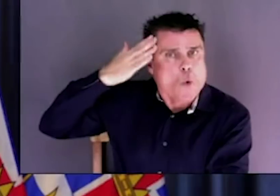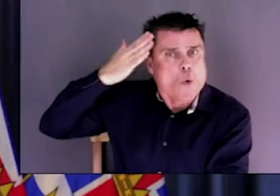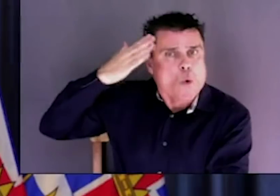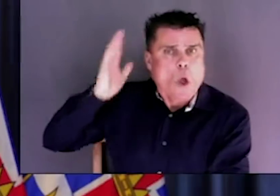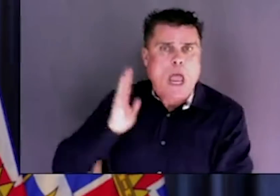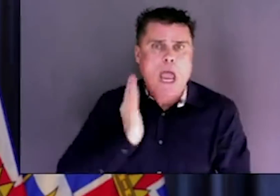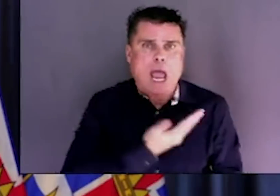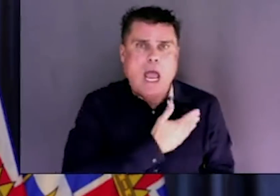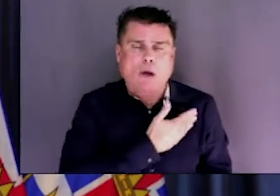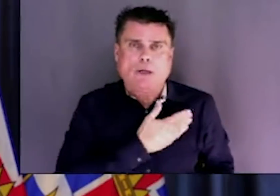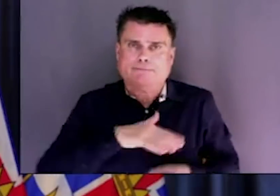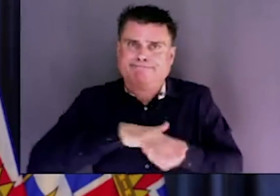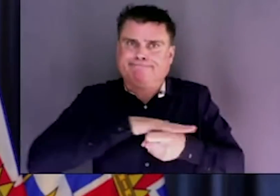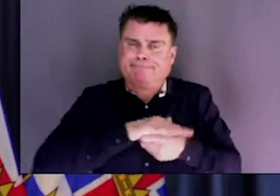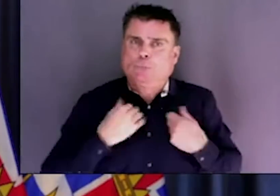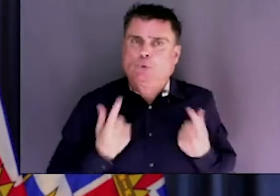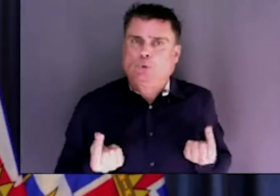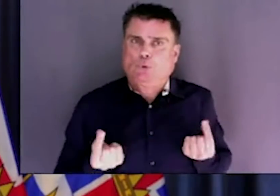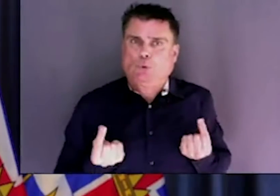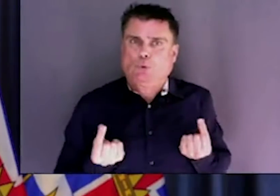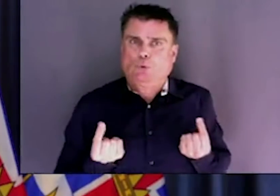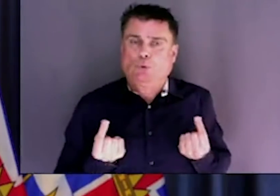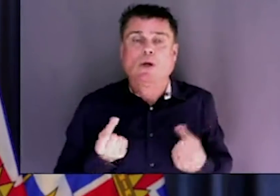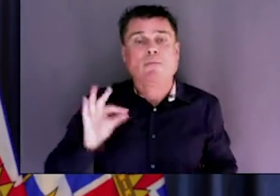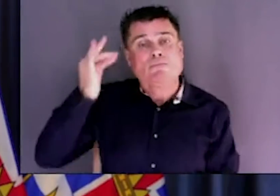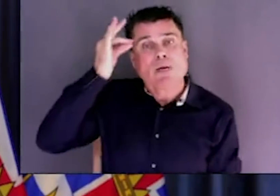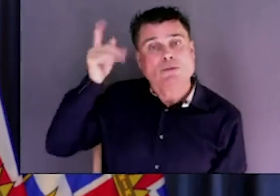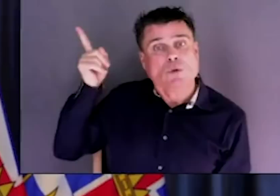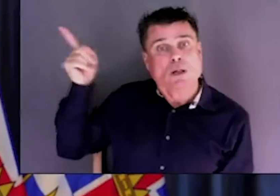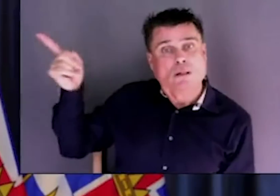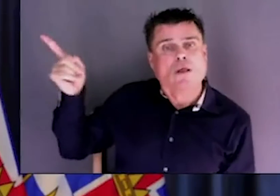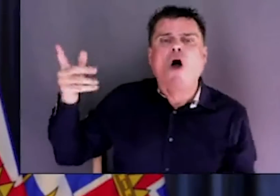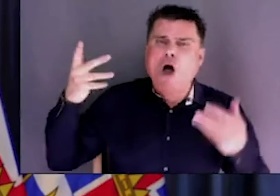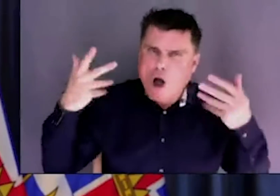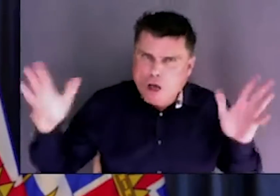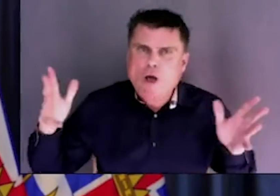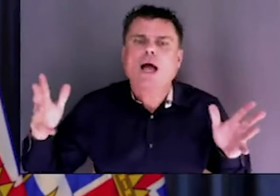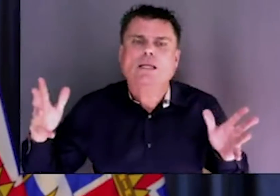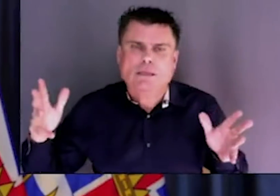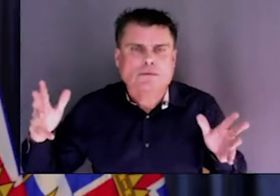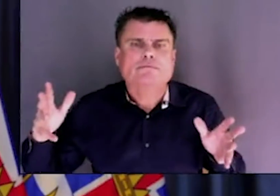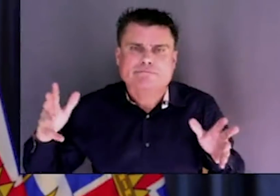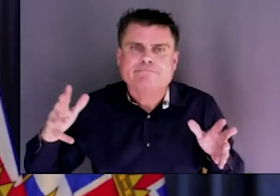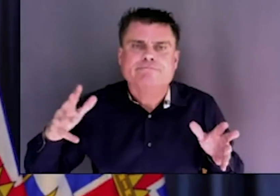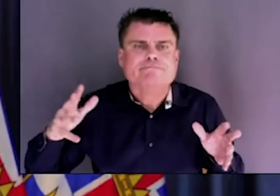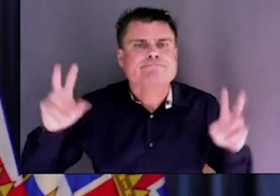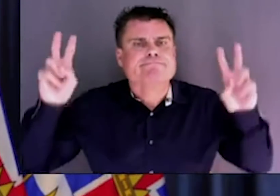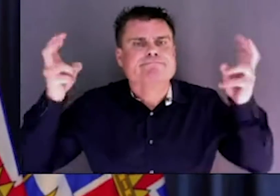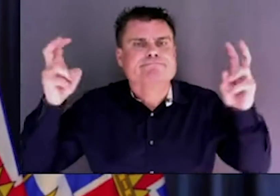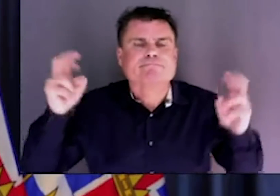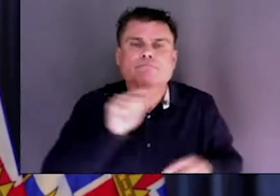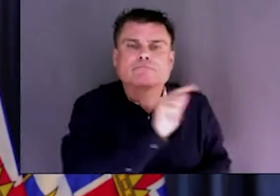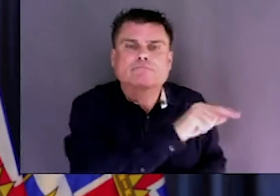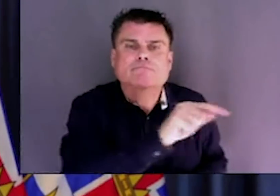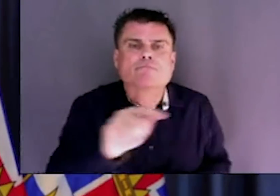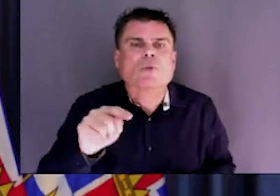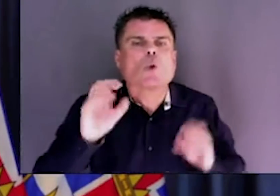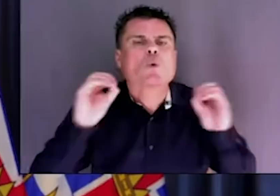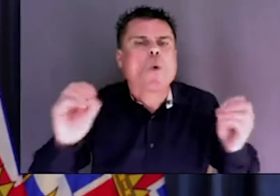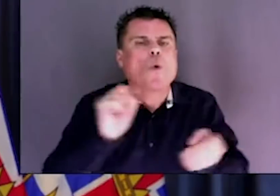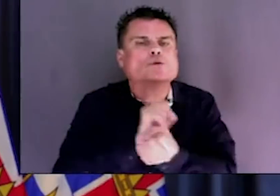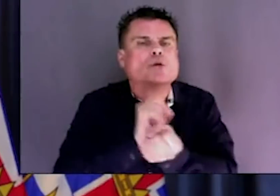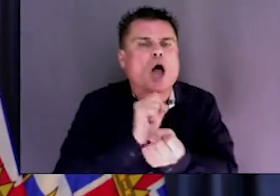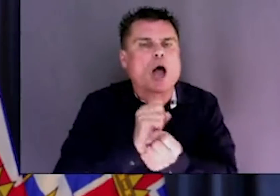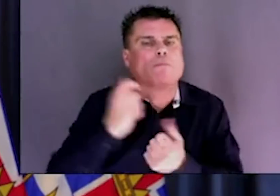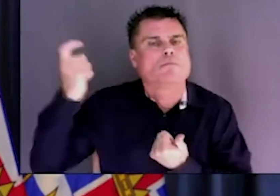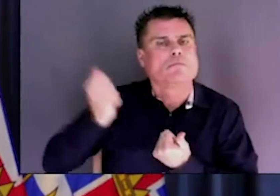insurance programs. They have a better understanding of the workplace than we do because of those national programs that everyone pays into and